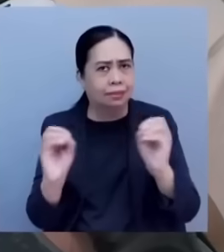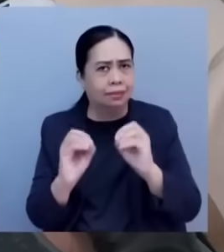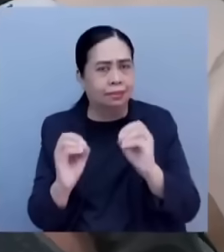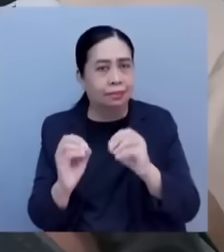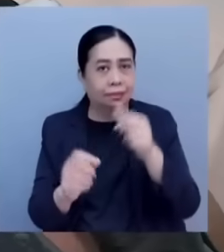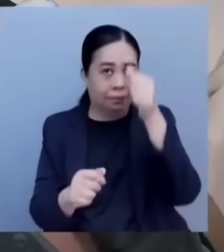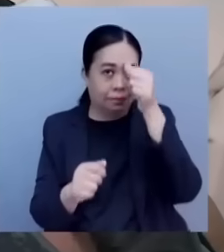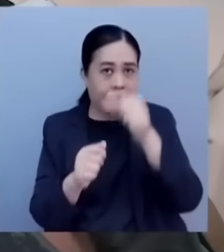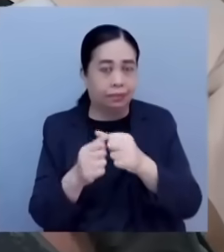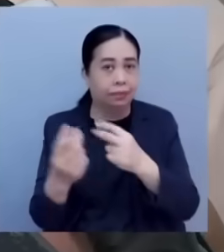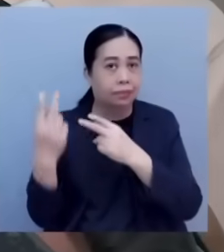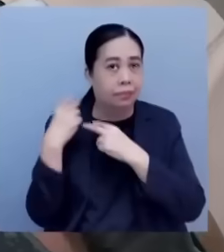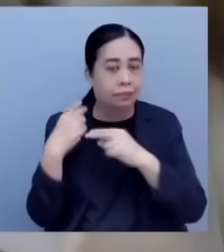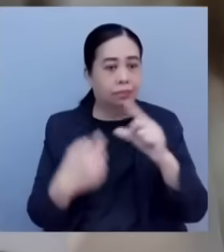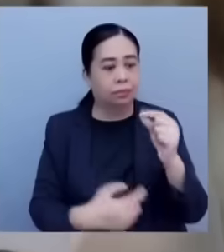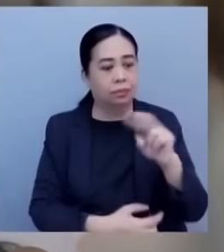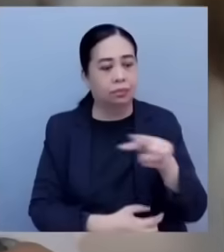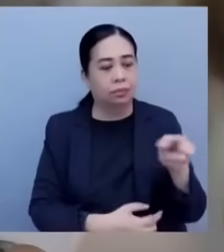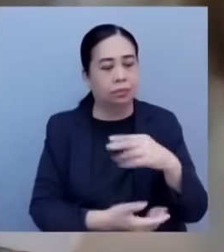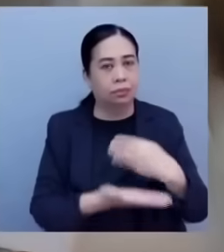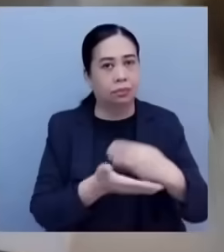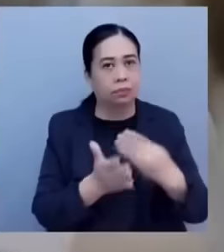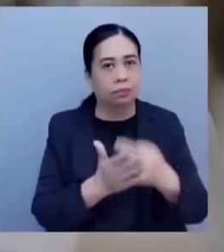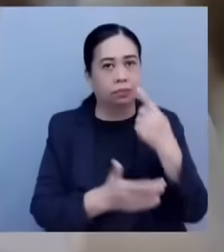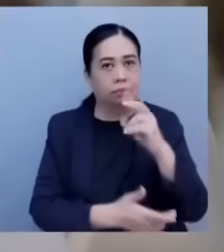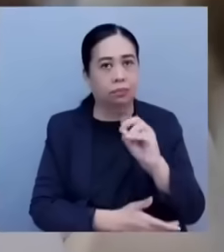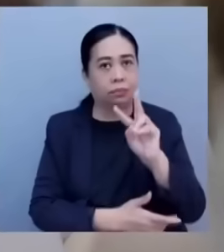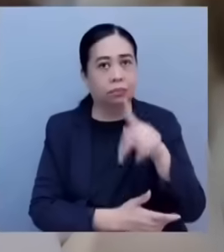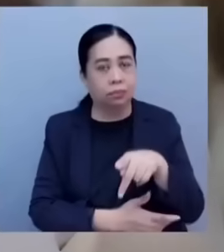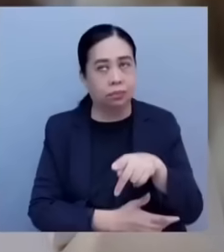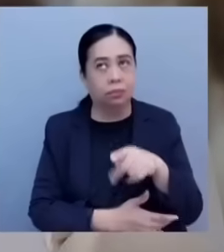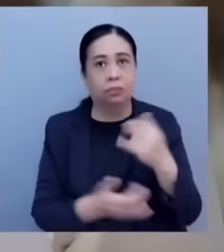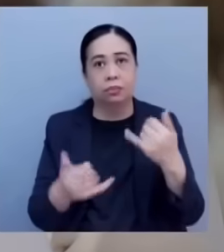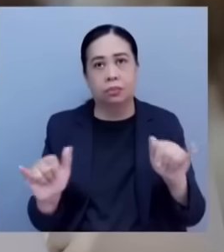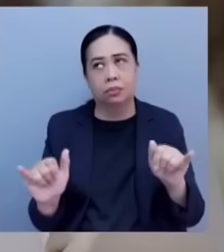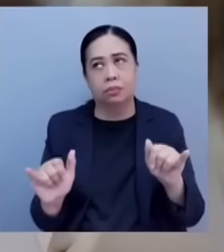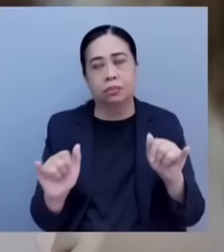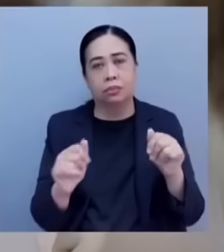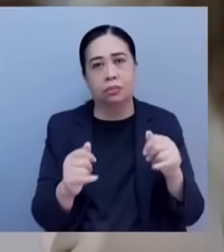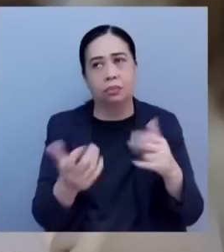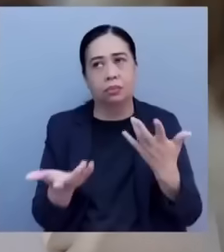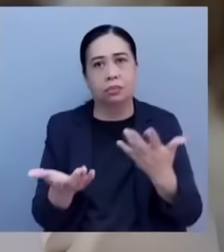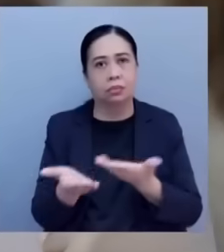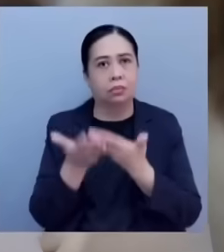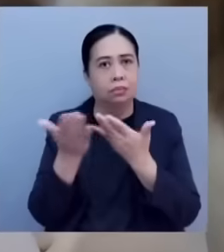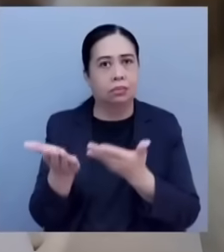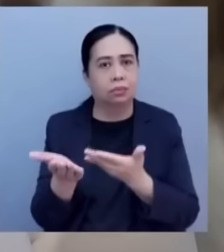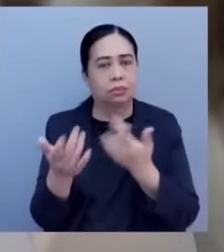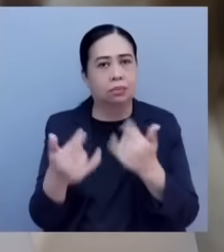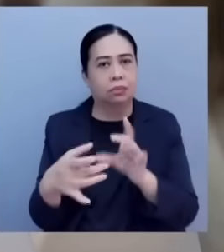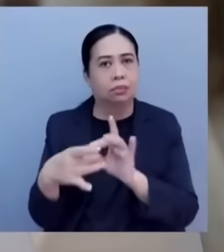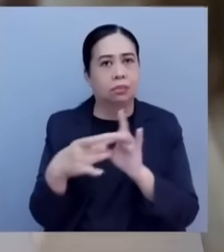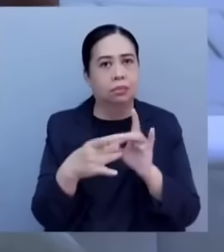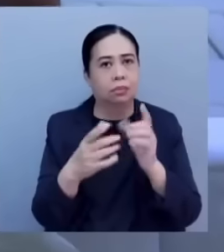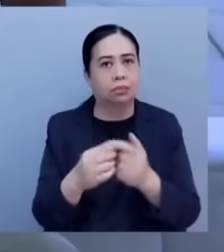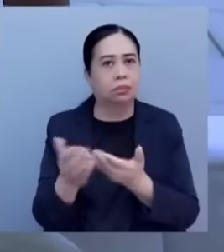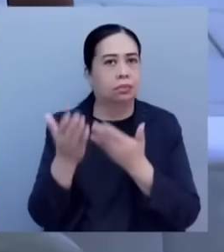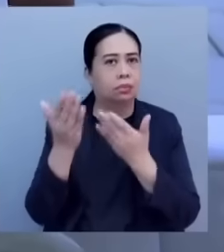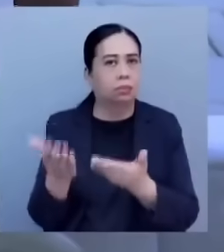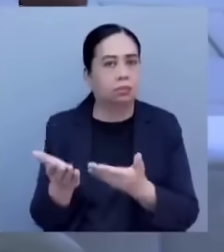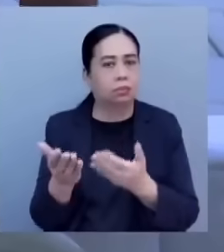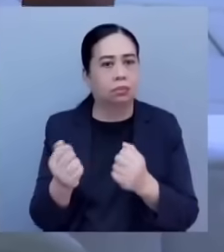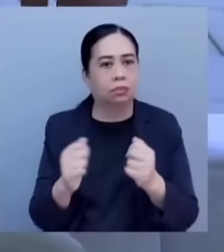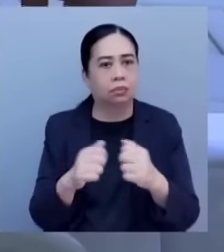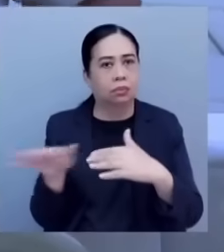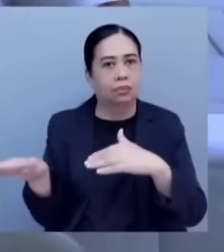If we'll recall, the 2022 budget for OVP was still applied for and is still anchored on the submissions of the